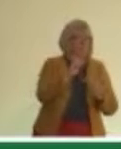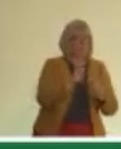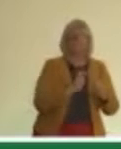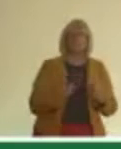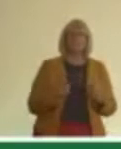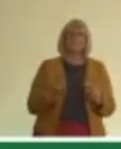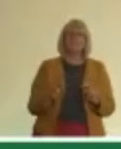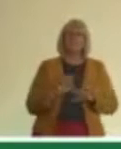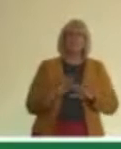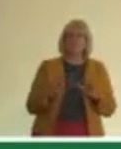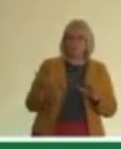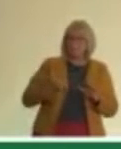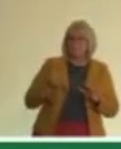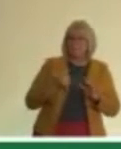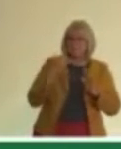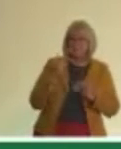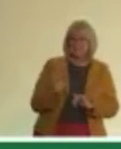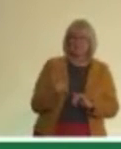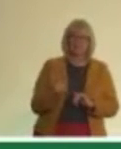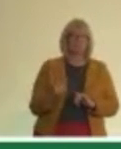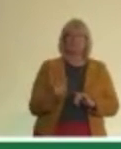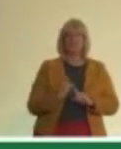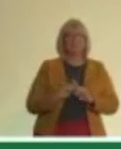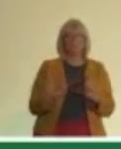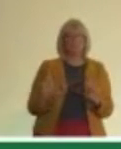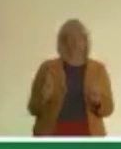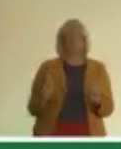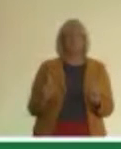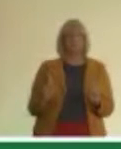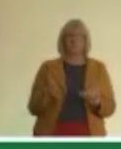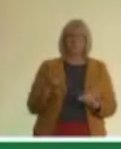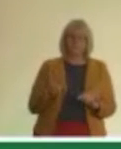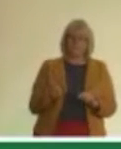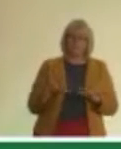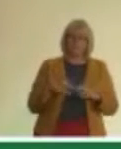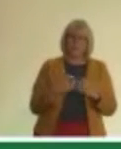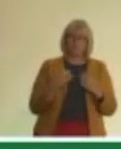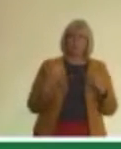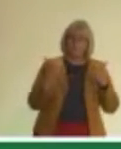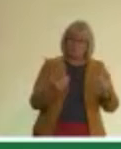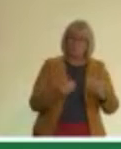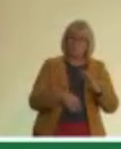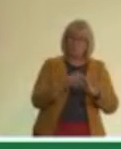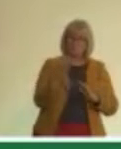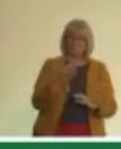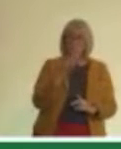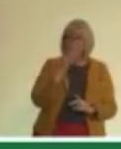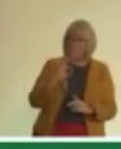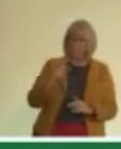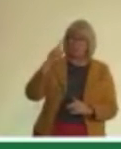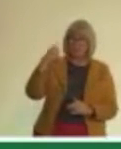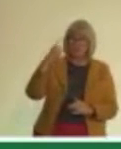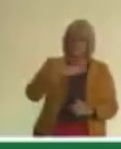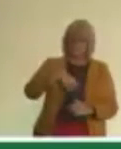conversations about the deserving poor or the undeserving poor. It is a real way of moving forward. And when I asked the London Mayor about this for the